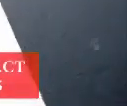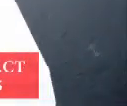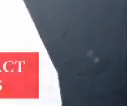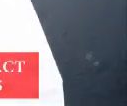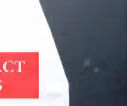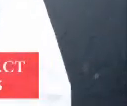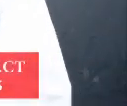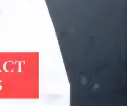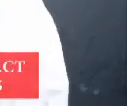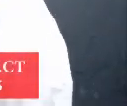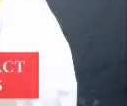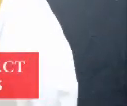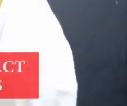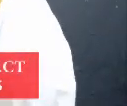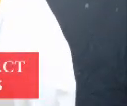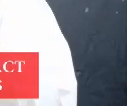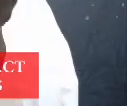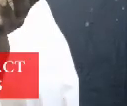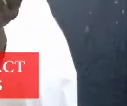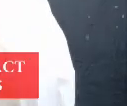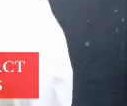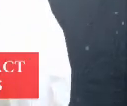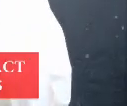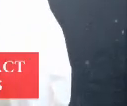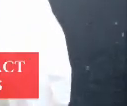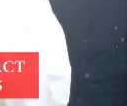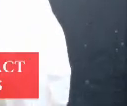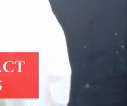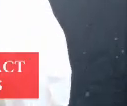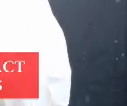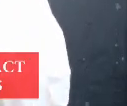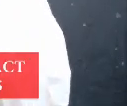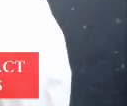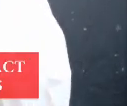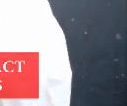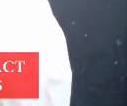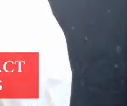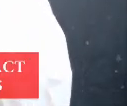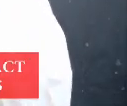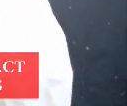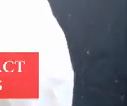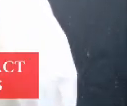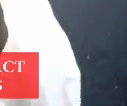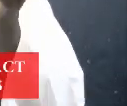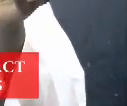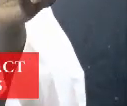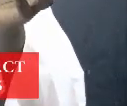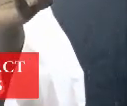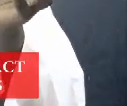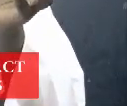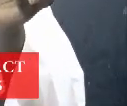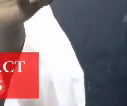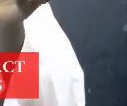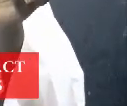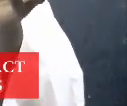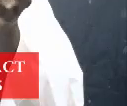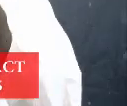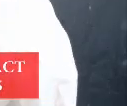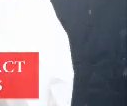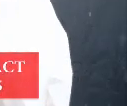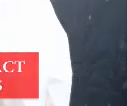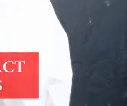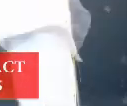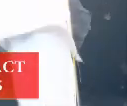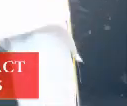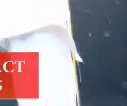amna luñu leen andil lu bees tàq loolu mooy lan diggante nekk programme boo xam ne dafa jóg pour